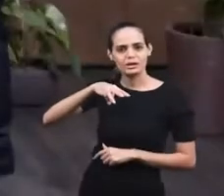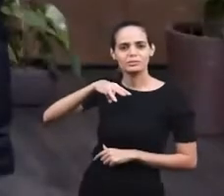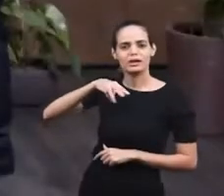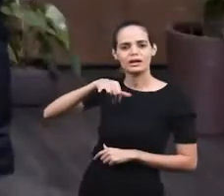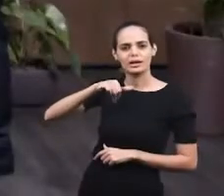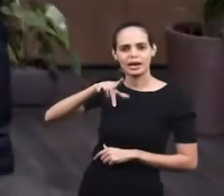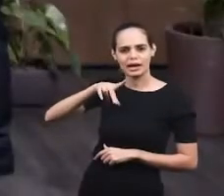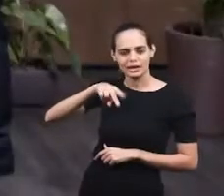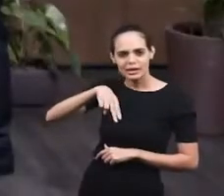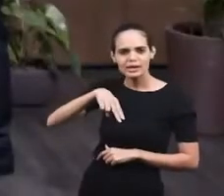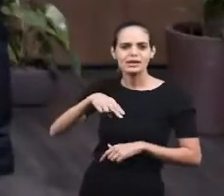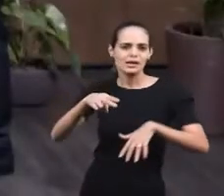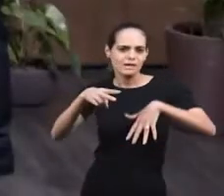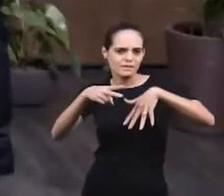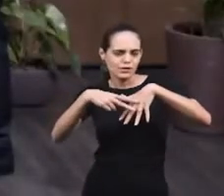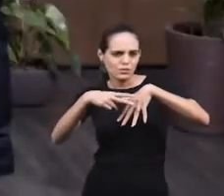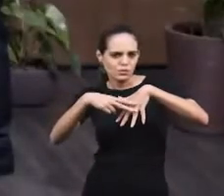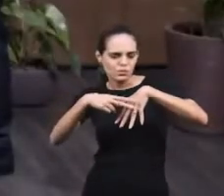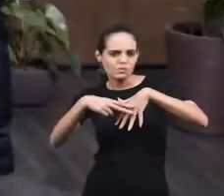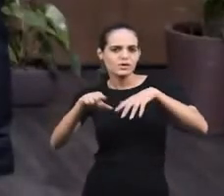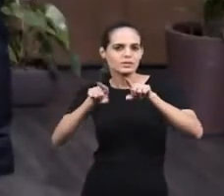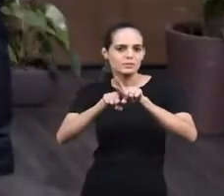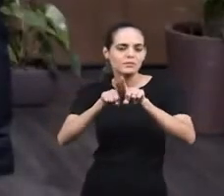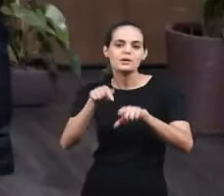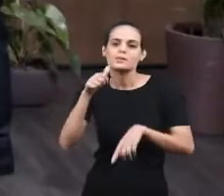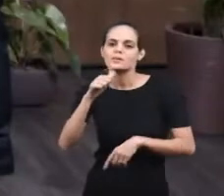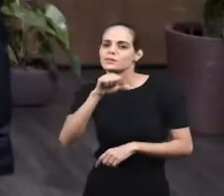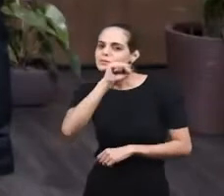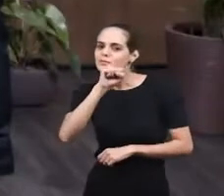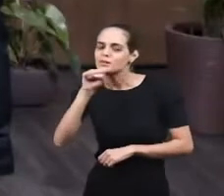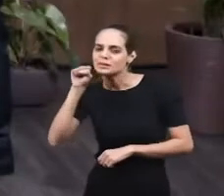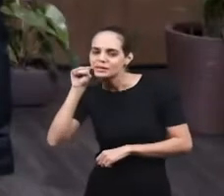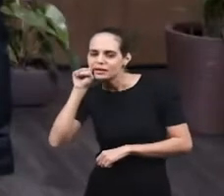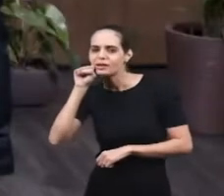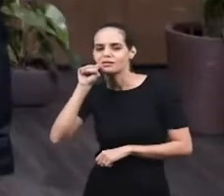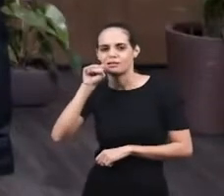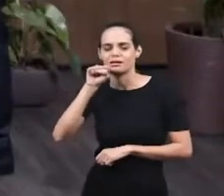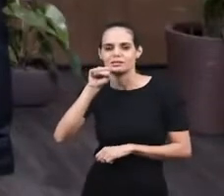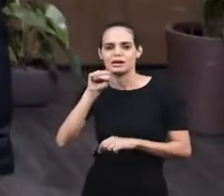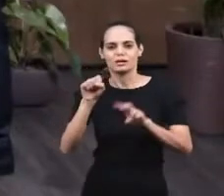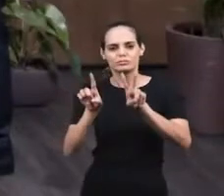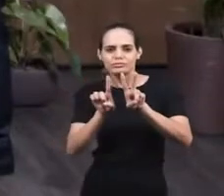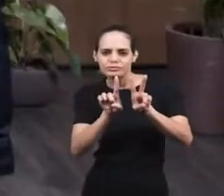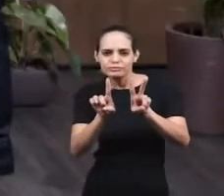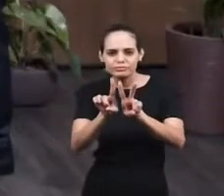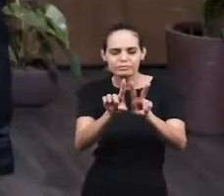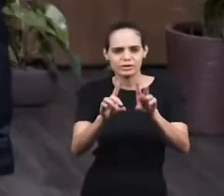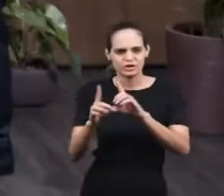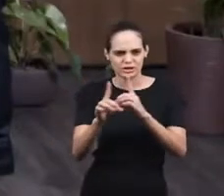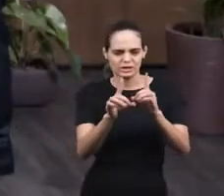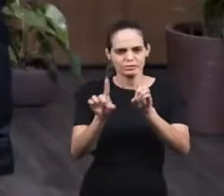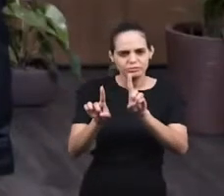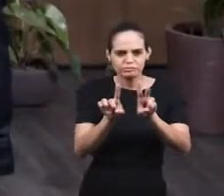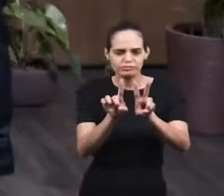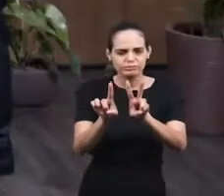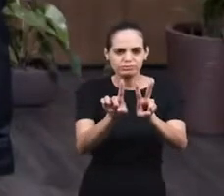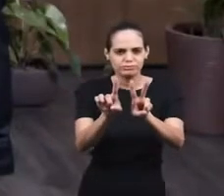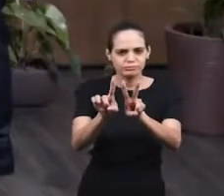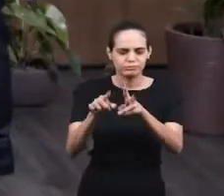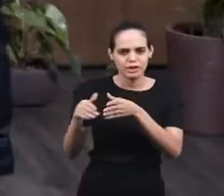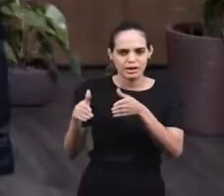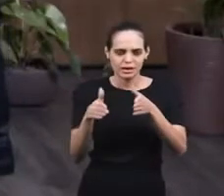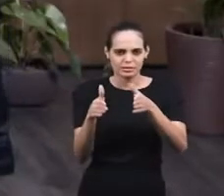even mentioned them in other programs. We see the widow of Nain. We see the disciples on the way